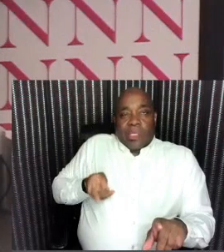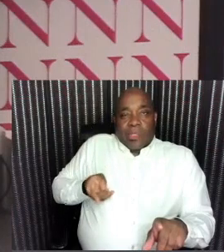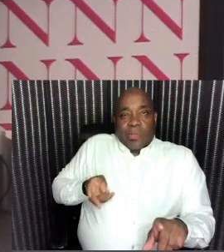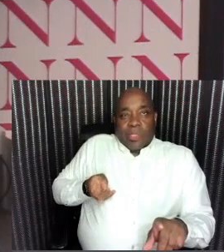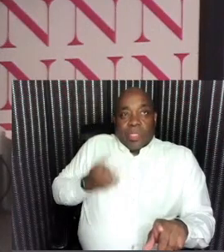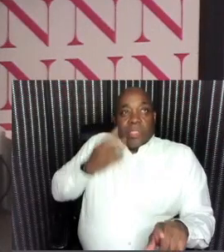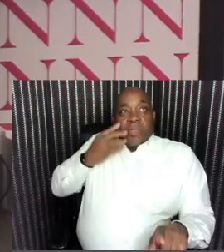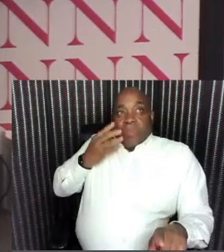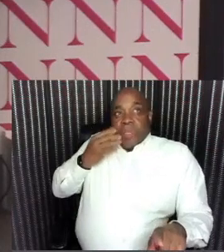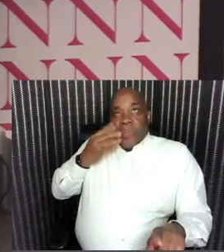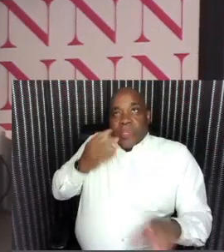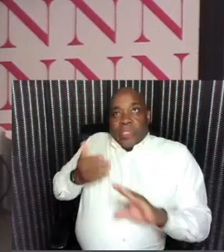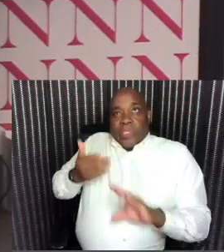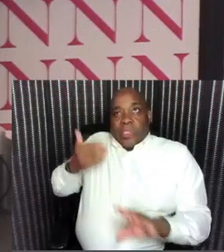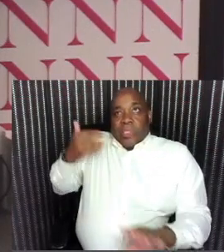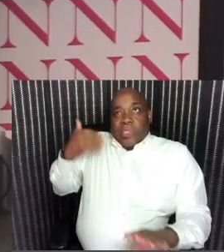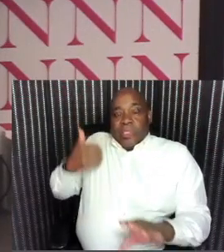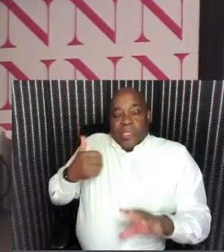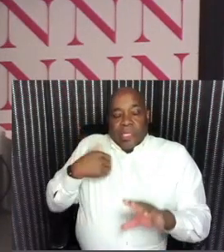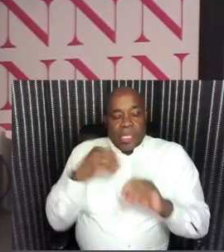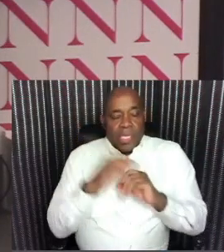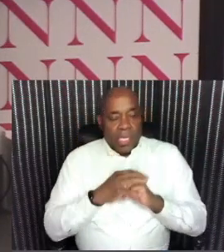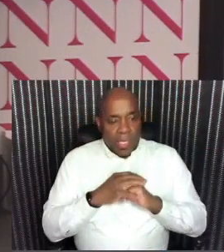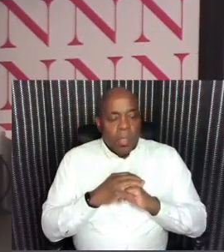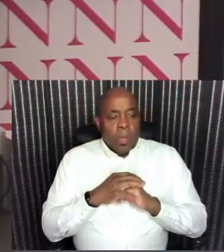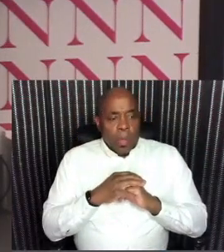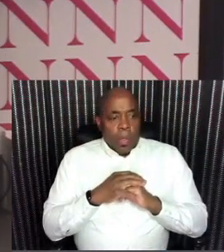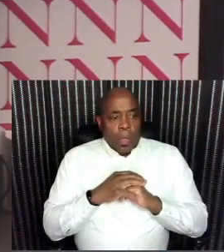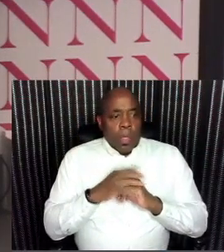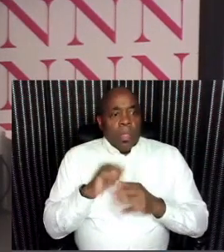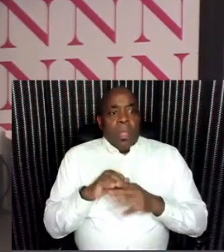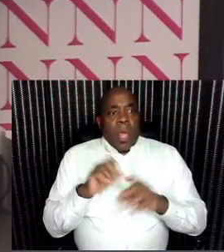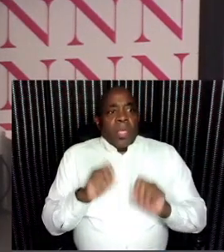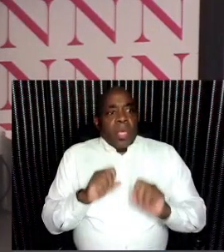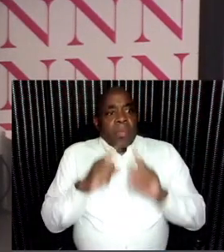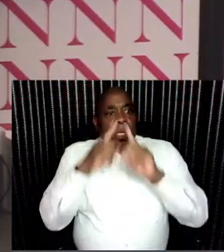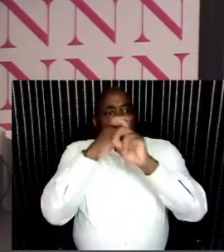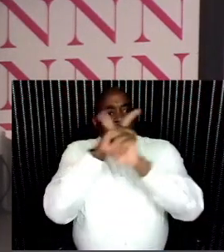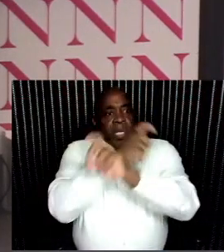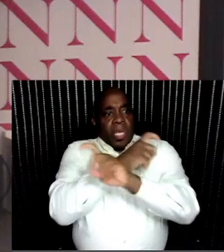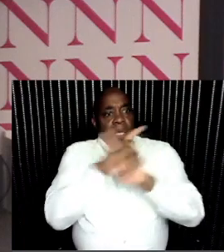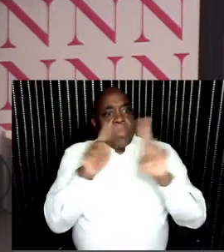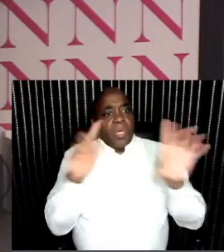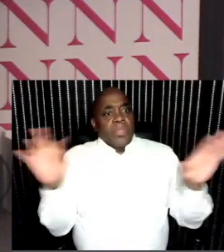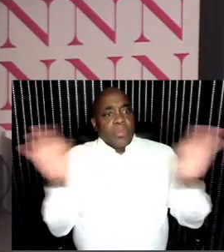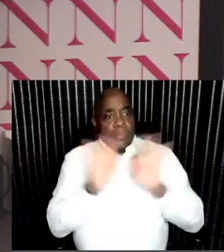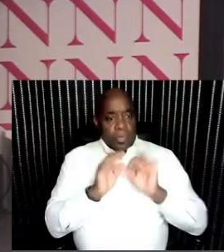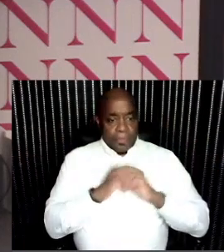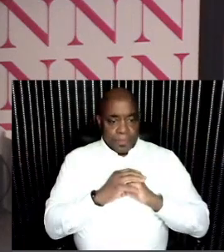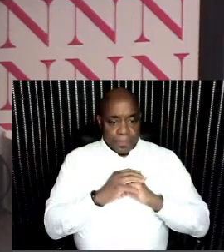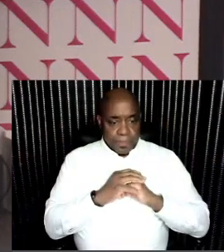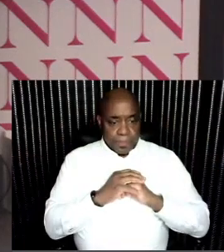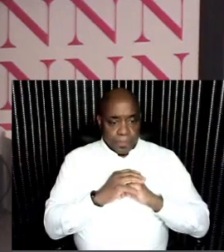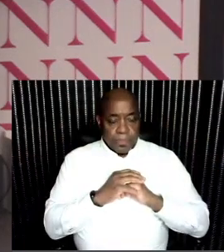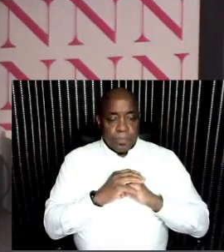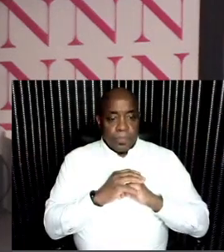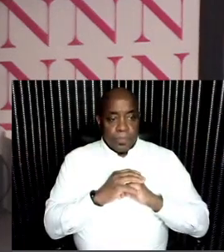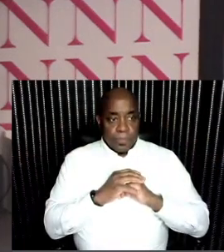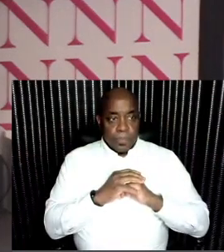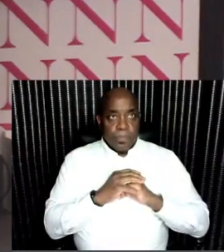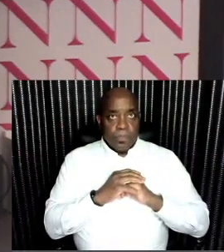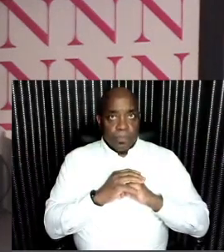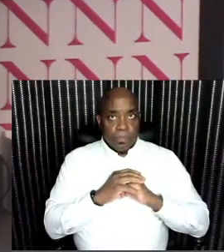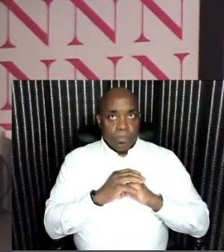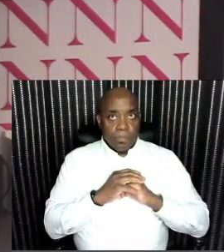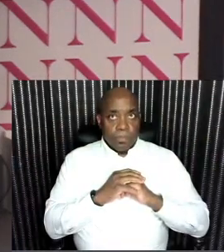agreements, which can be complicated to create, are really important because that is the certain, that is the guarantee that they have